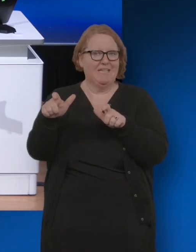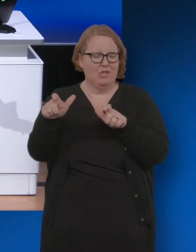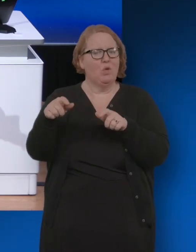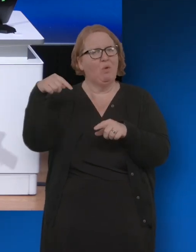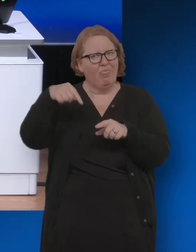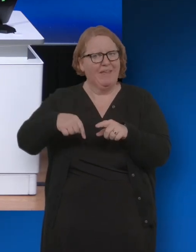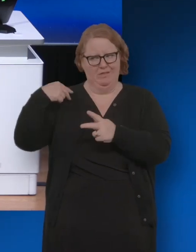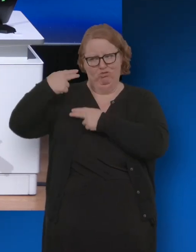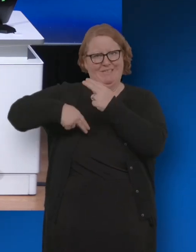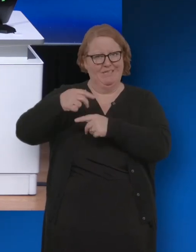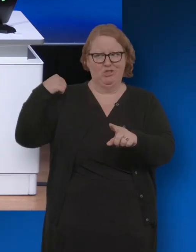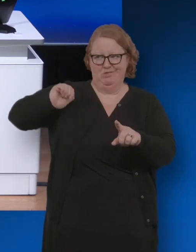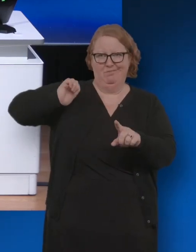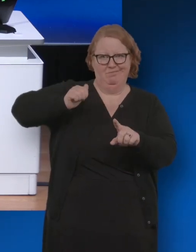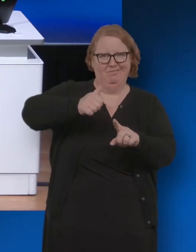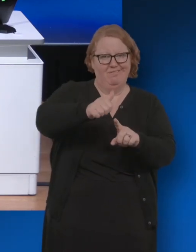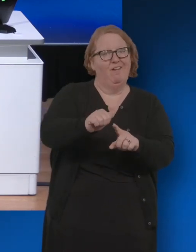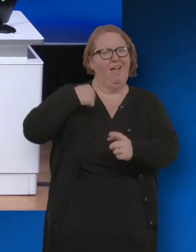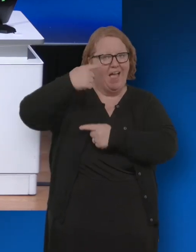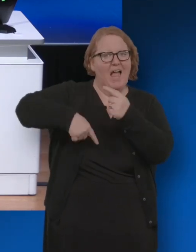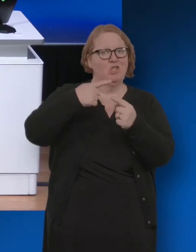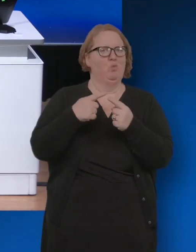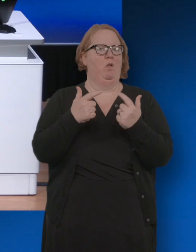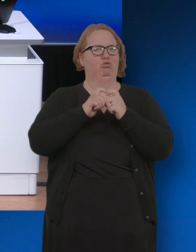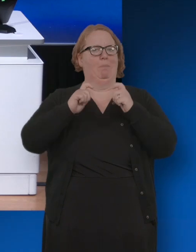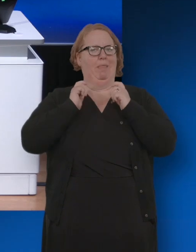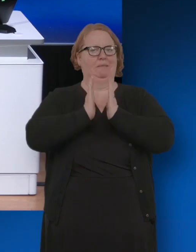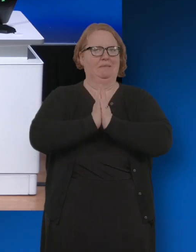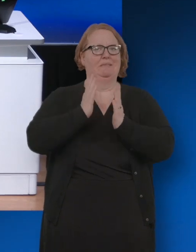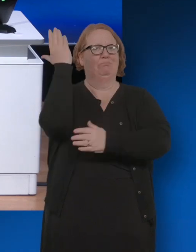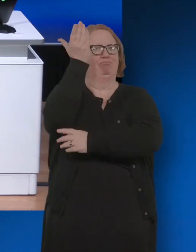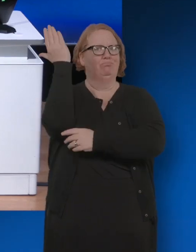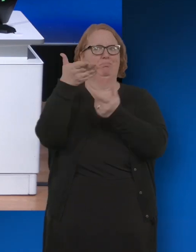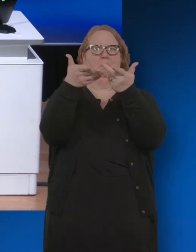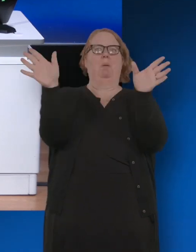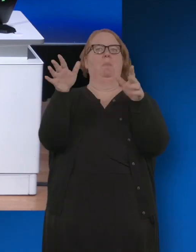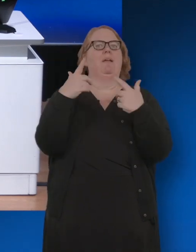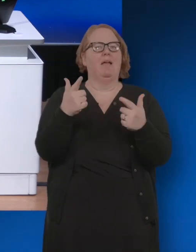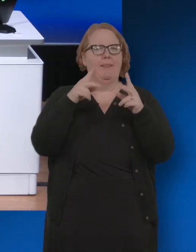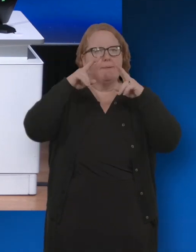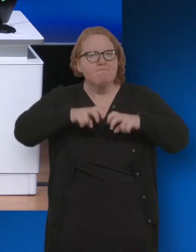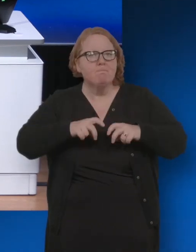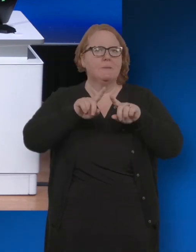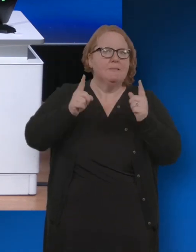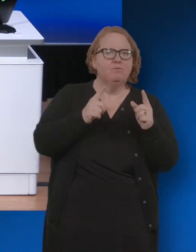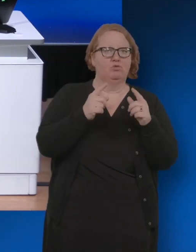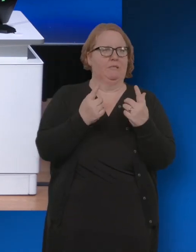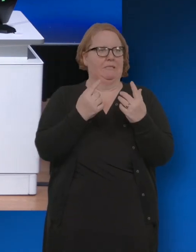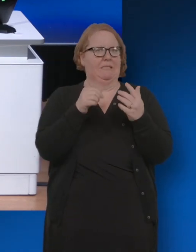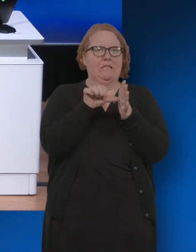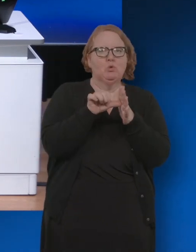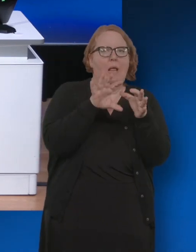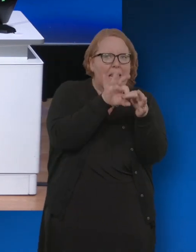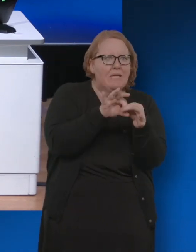a long tradition of the annual chaplaincy public lecture that looks at issues of science and